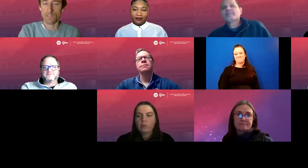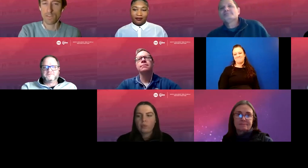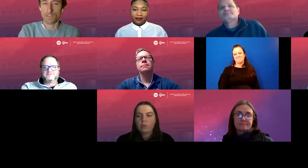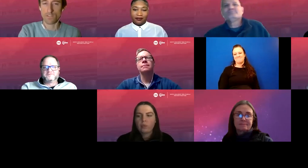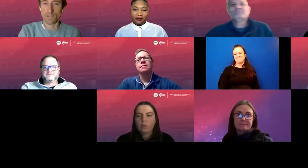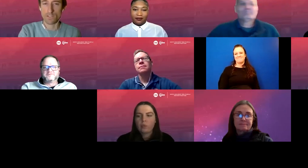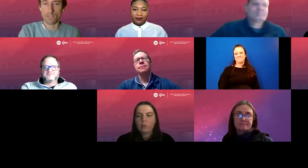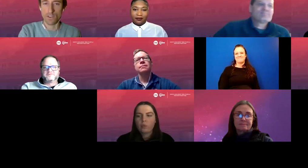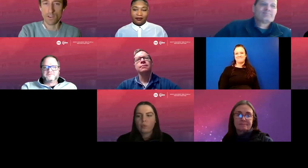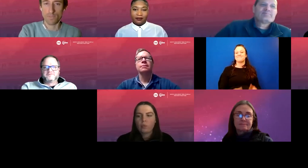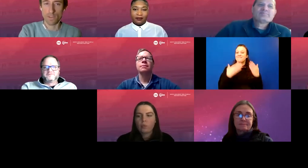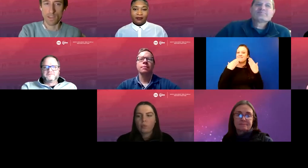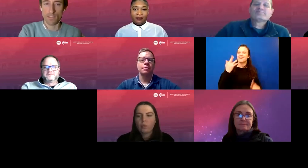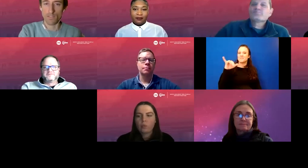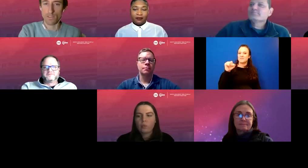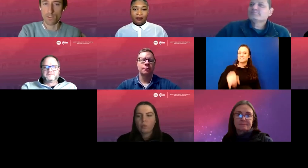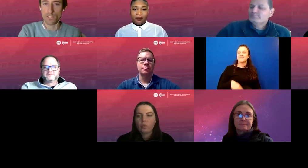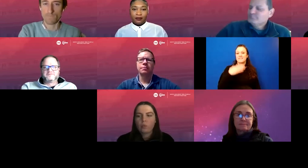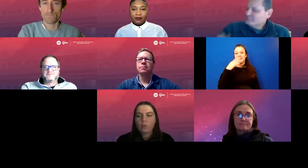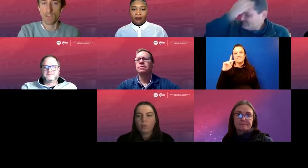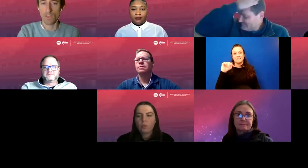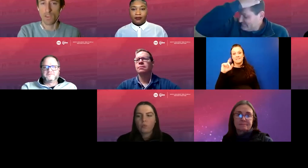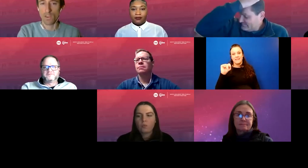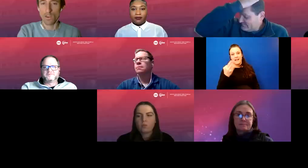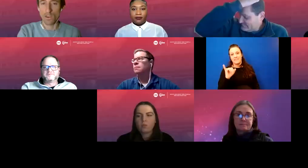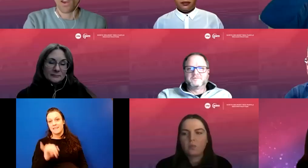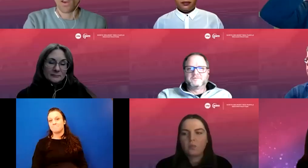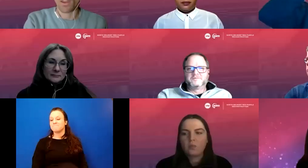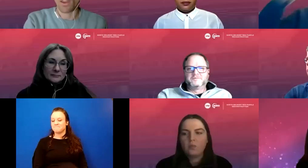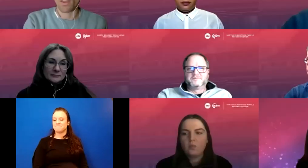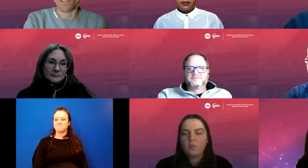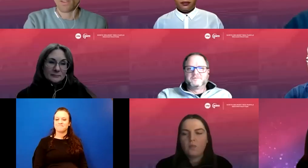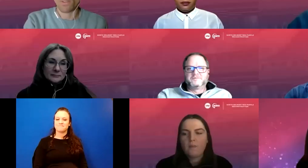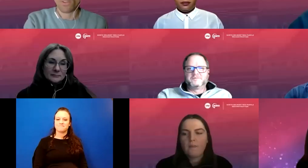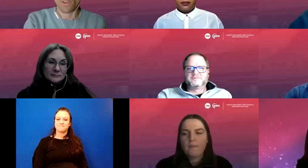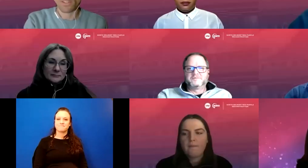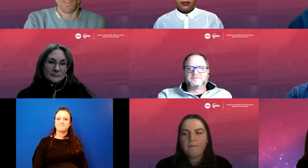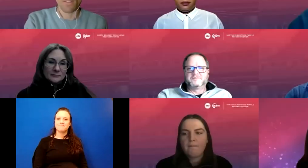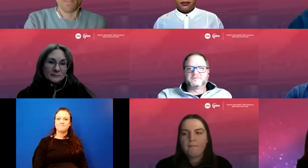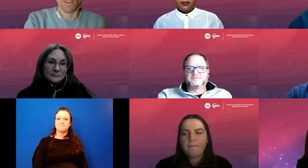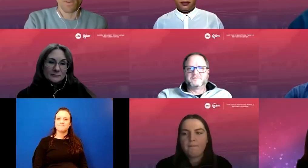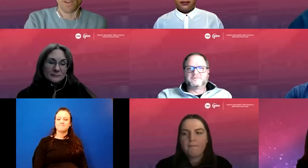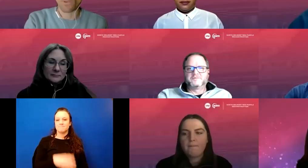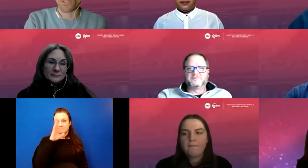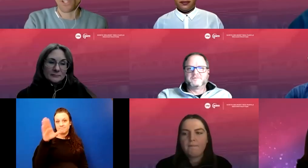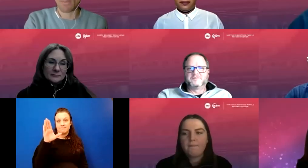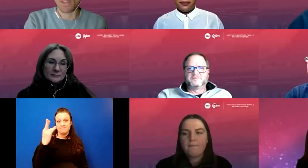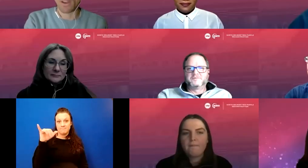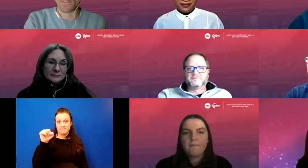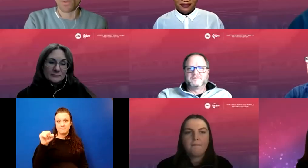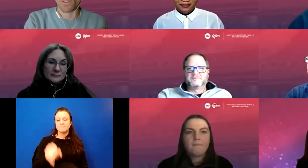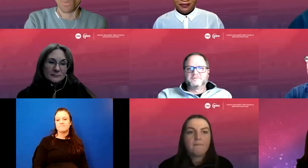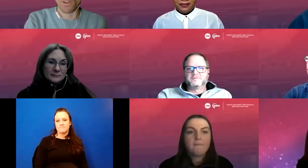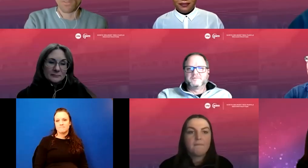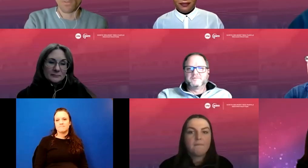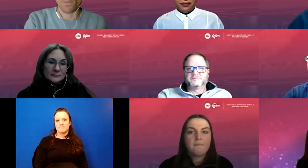Okay. Thanks, Chris. Um, thanks, Kathy, for the question. Um, I, I think I'll stick with you, Chris, and then if anyone else wants to chime